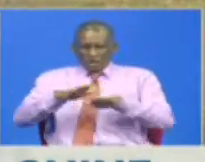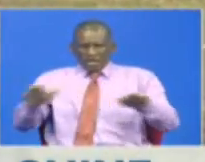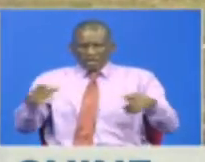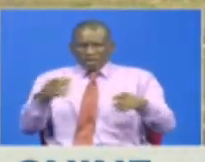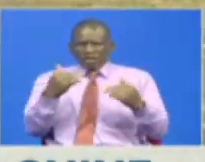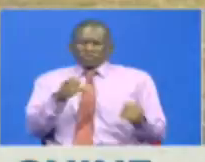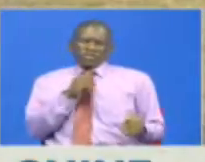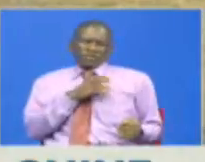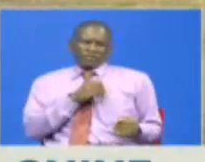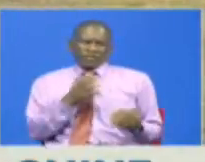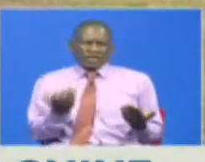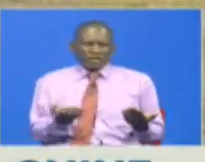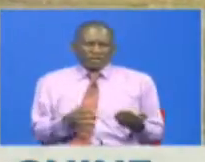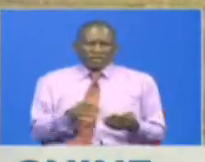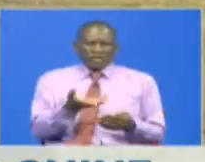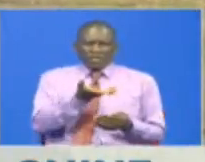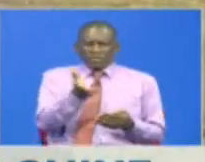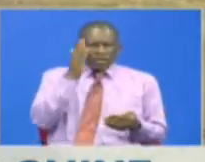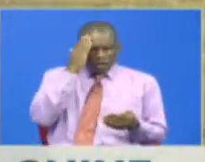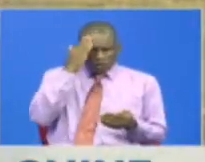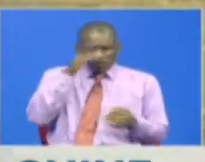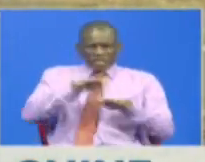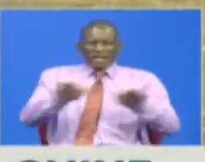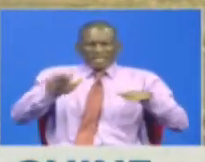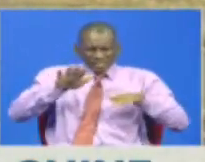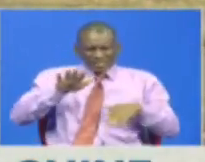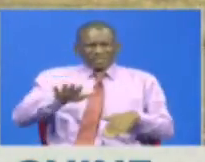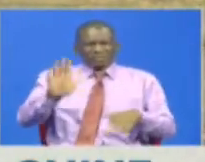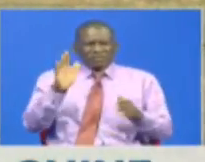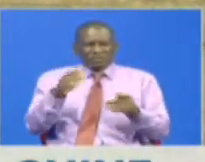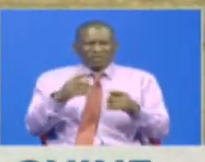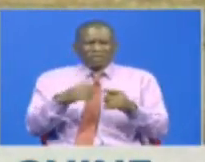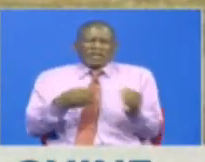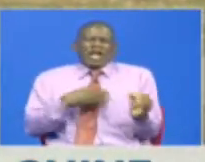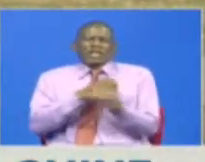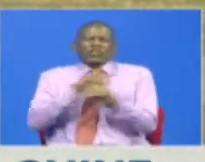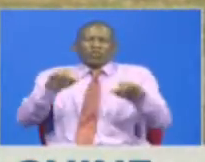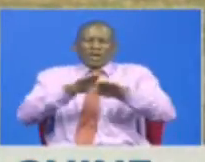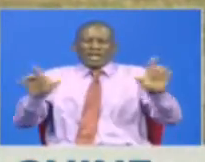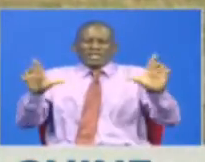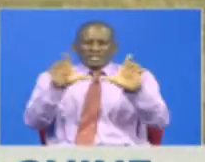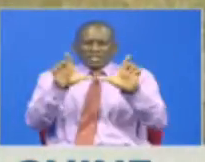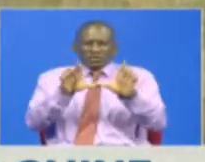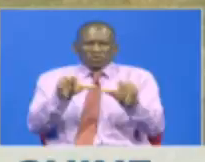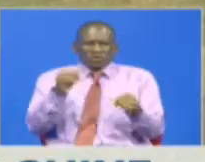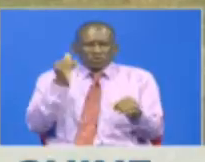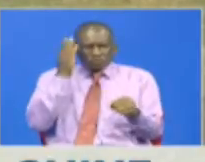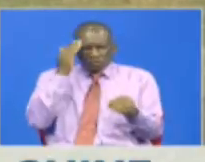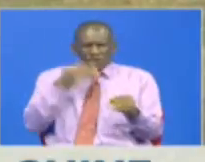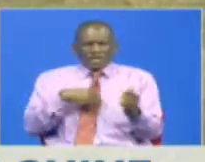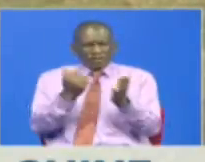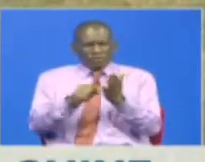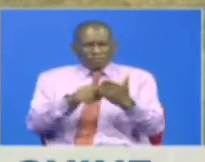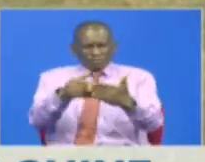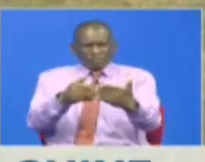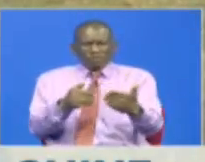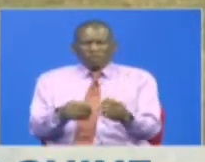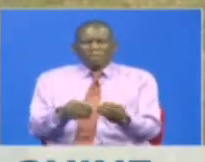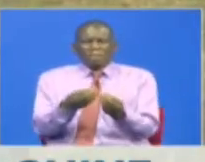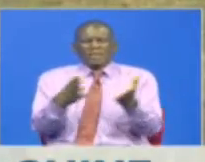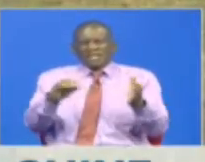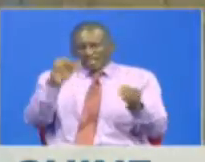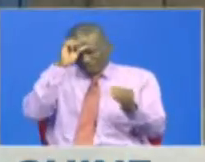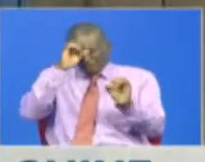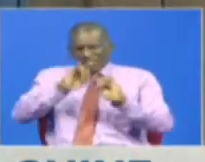because they knew the land belongs to them, but they don't have the titles. And you know, we had a problem before in government. Most of our government institutions did not